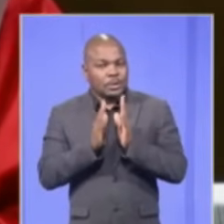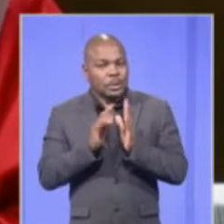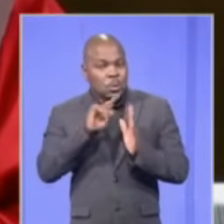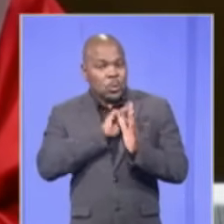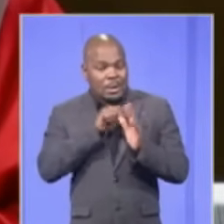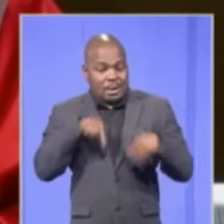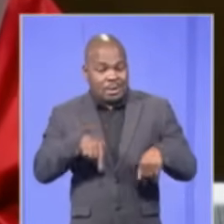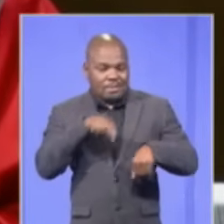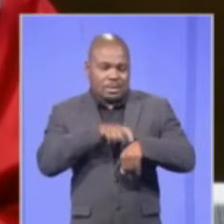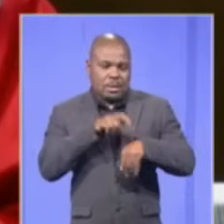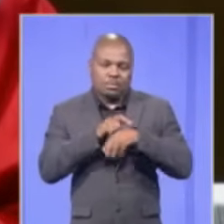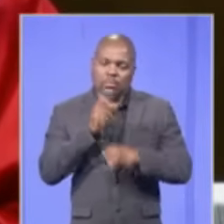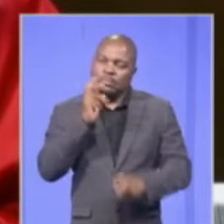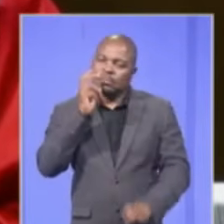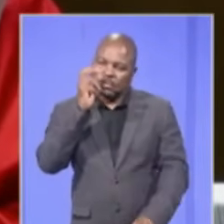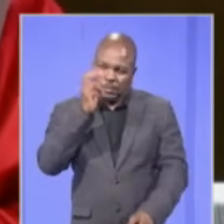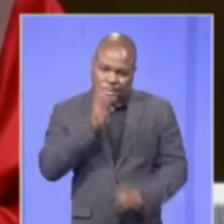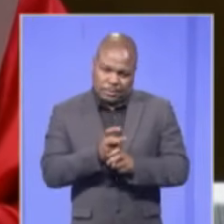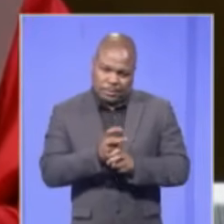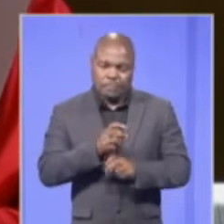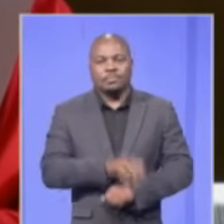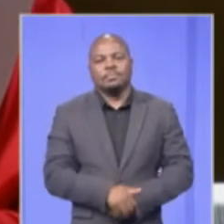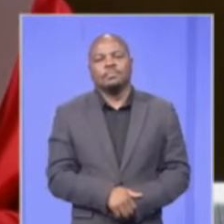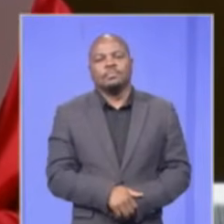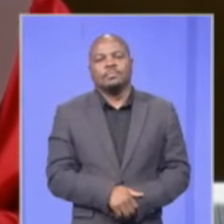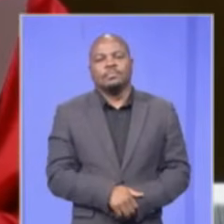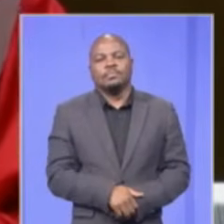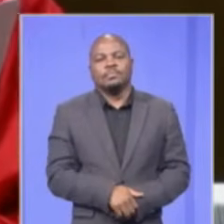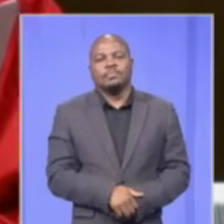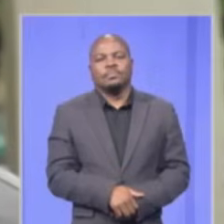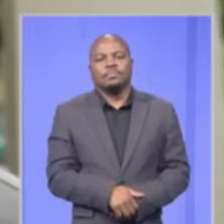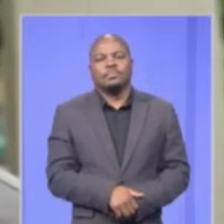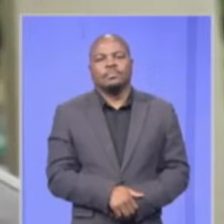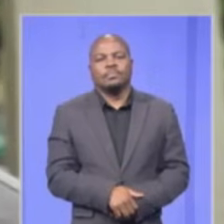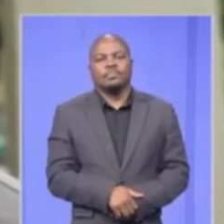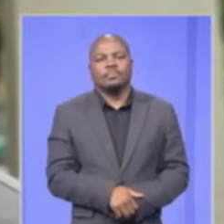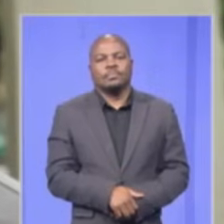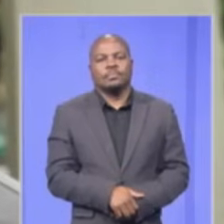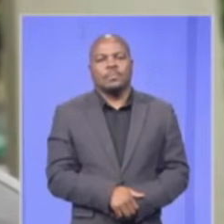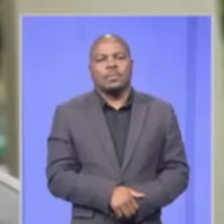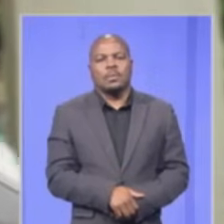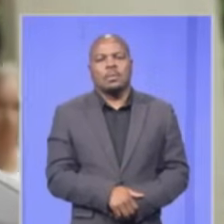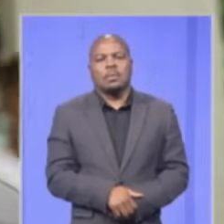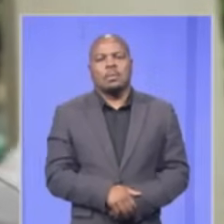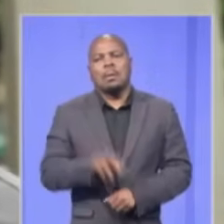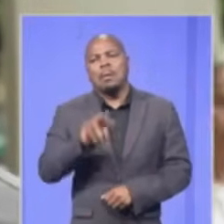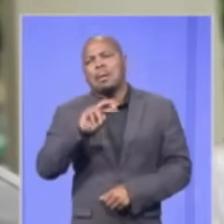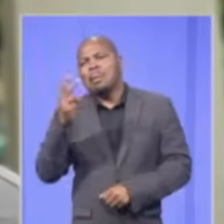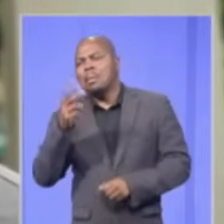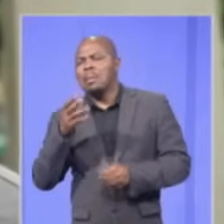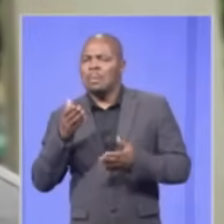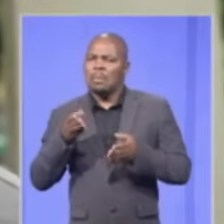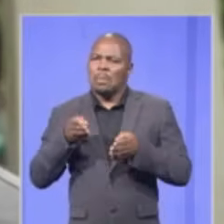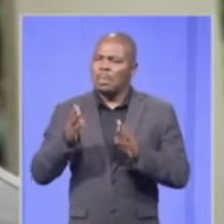e bokete. questo tornante della storia. There is no other trait and